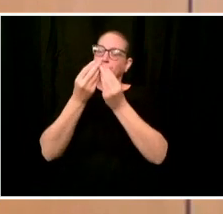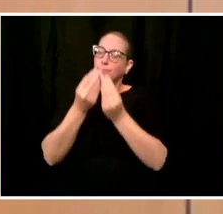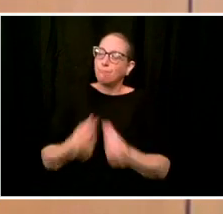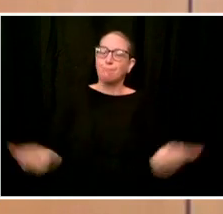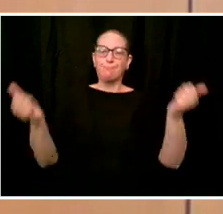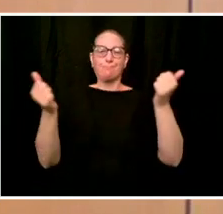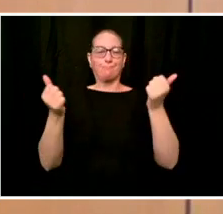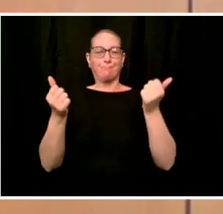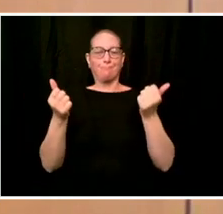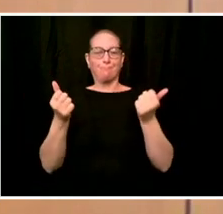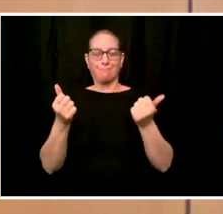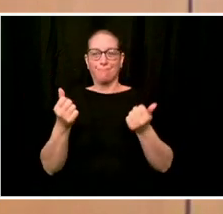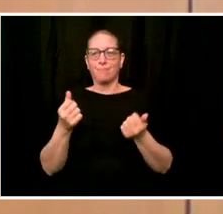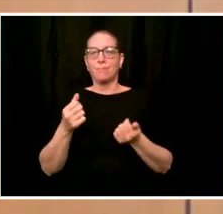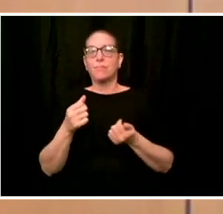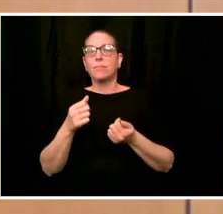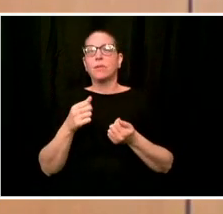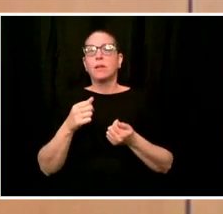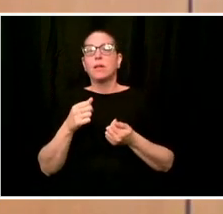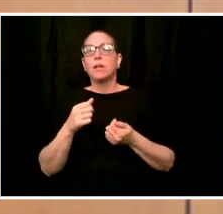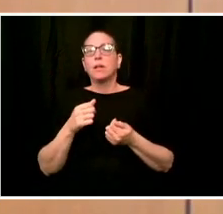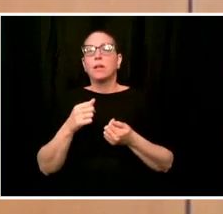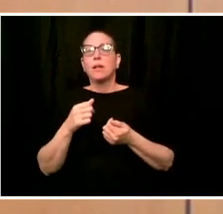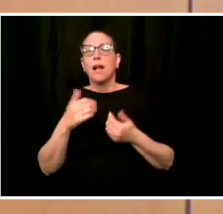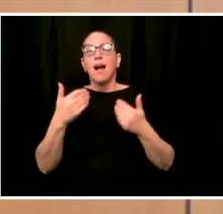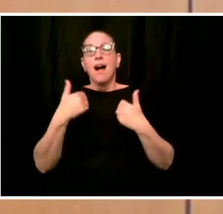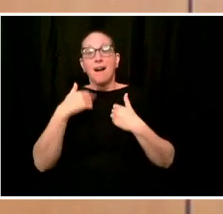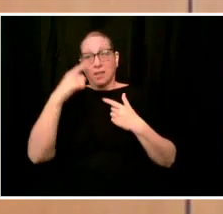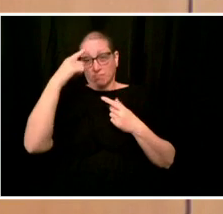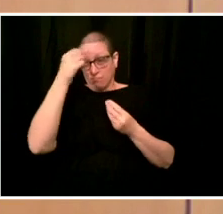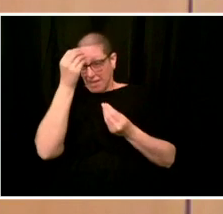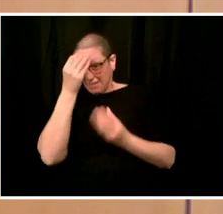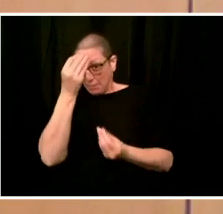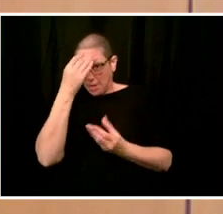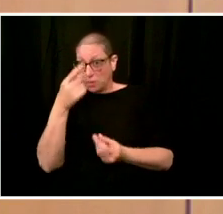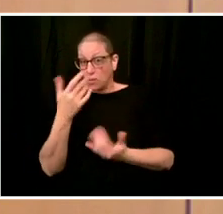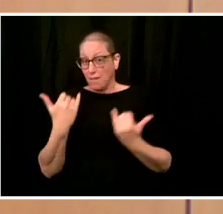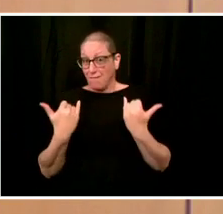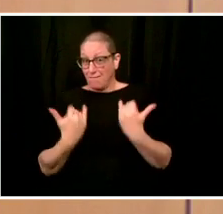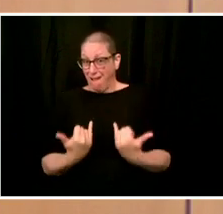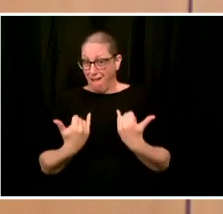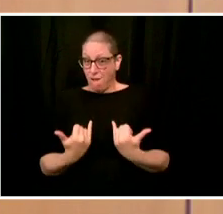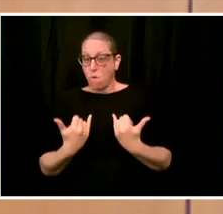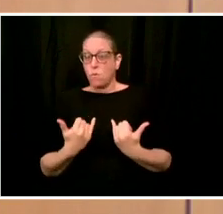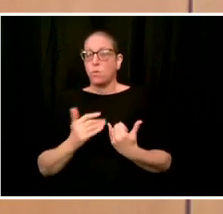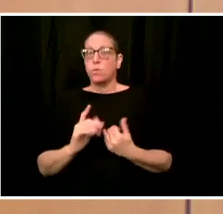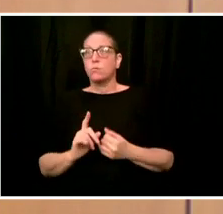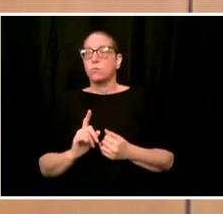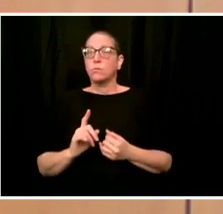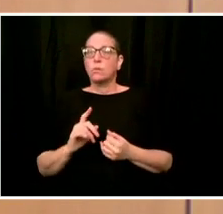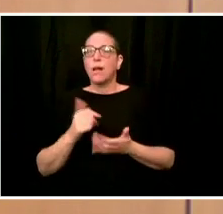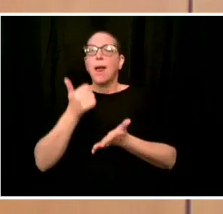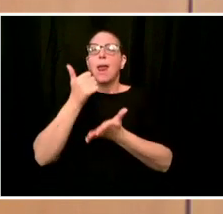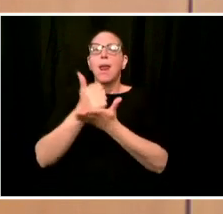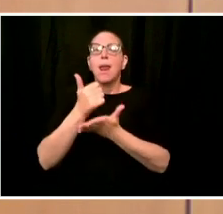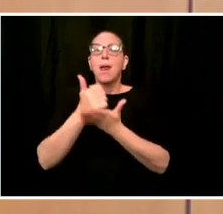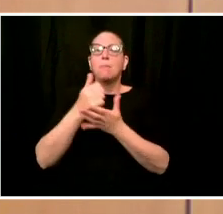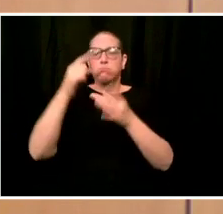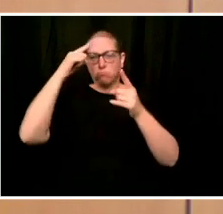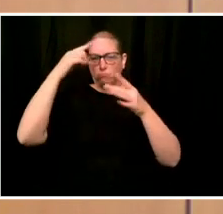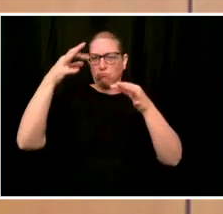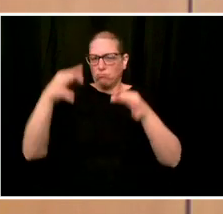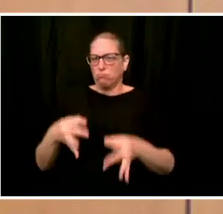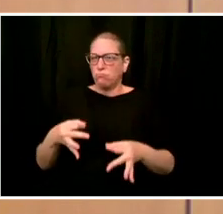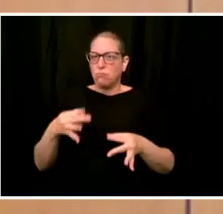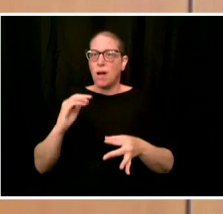that information certainly does inform our response. And during this public health emergency,